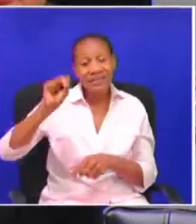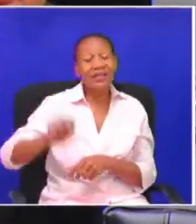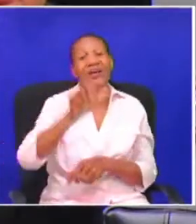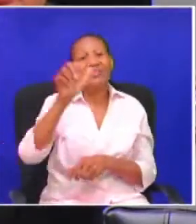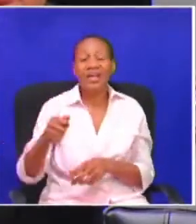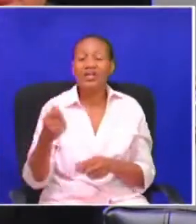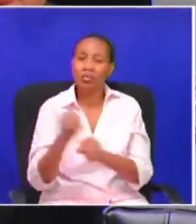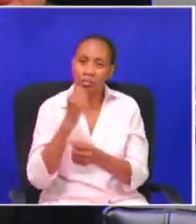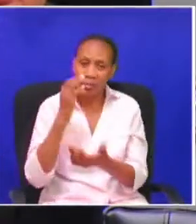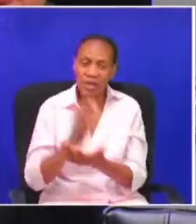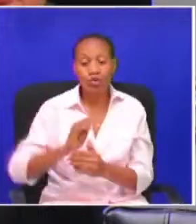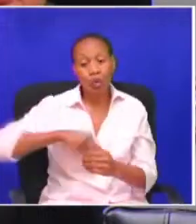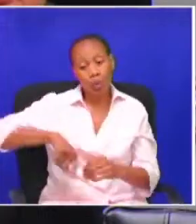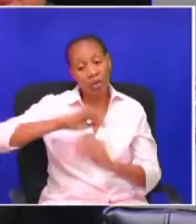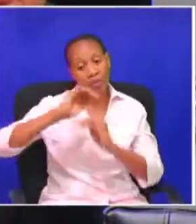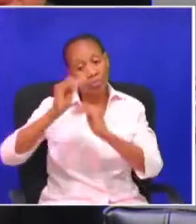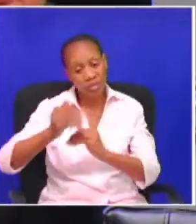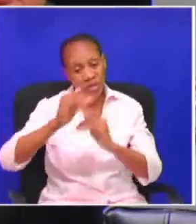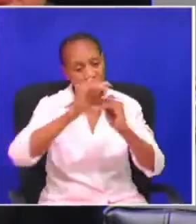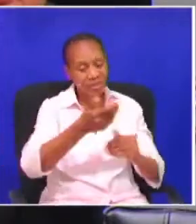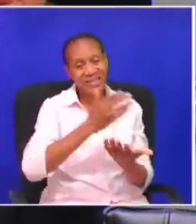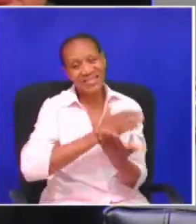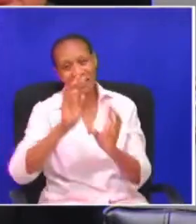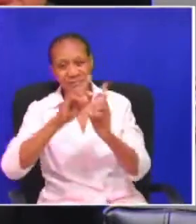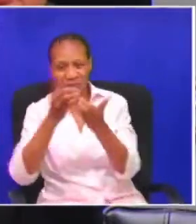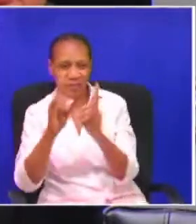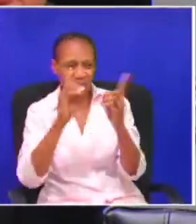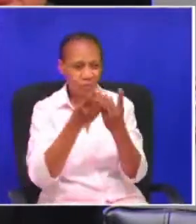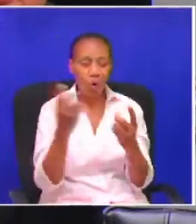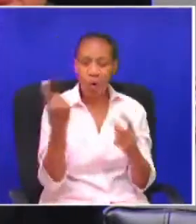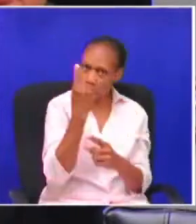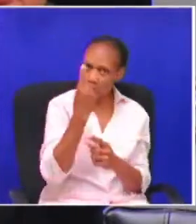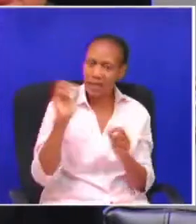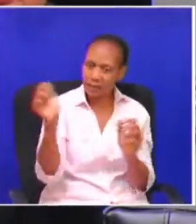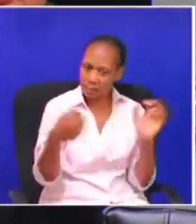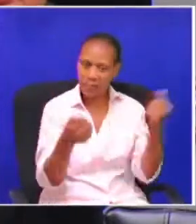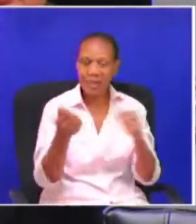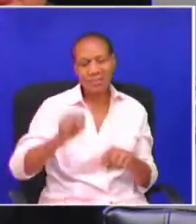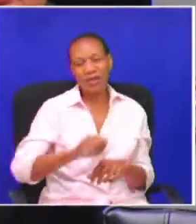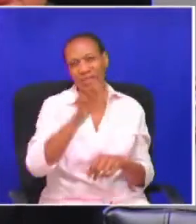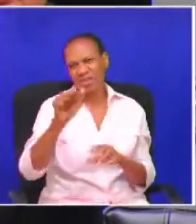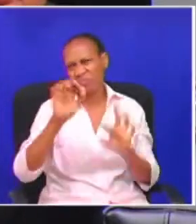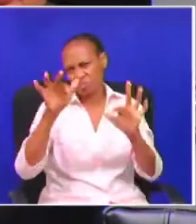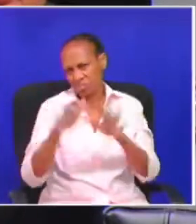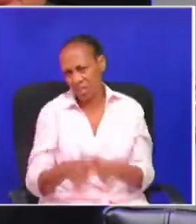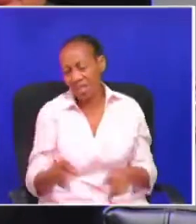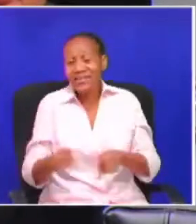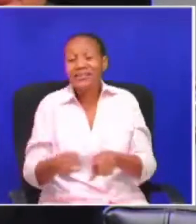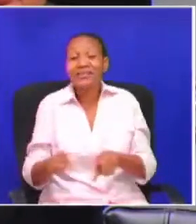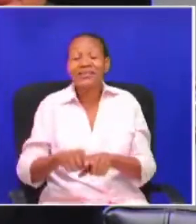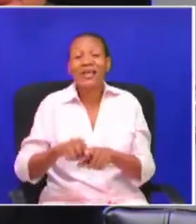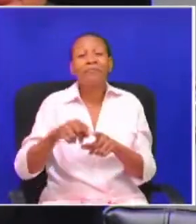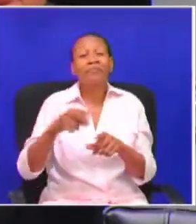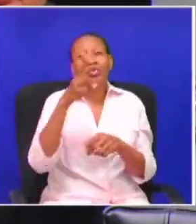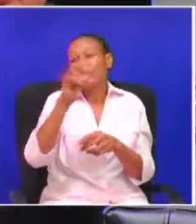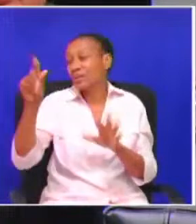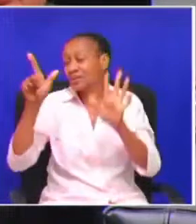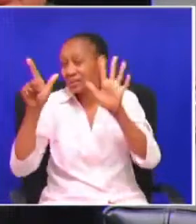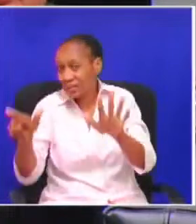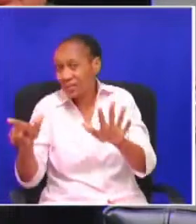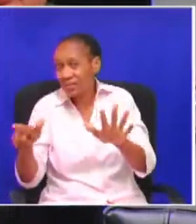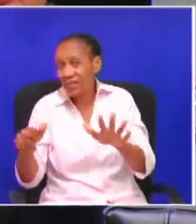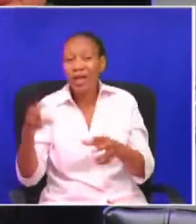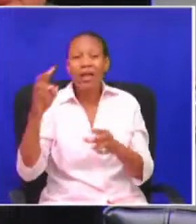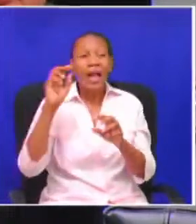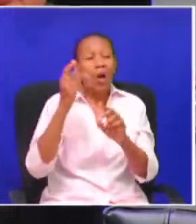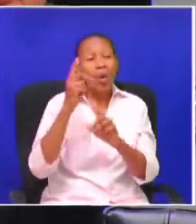to ensure that we protect certain sectors for them. Even the African peer review mechanism, the country report in 2007, warned